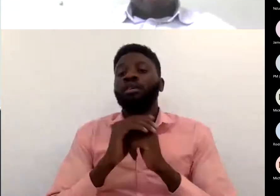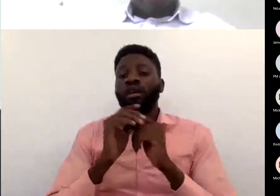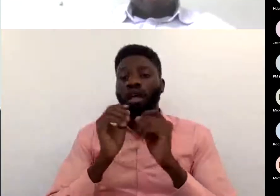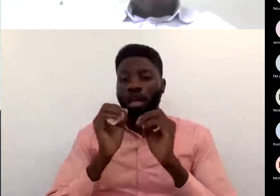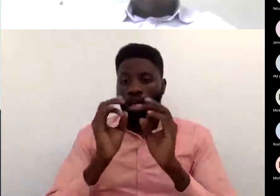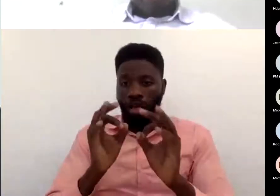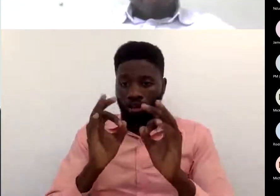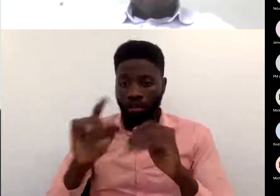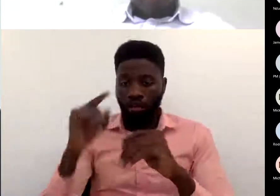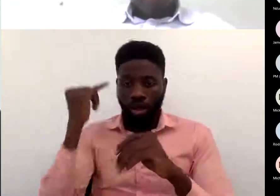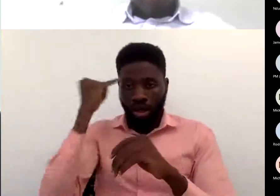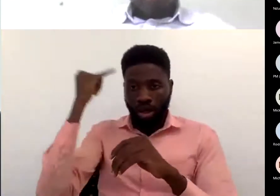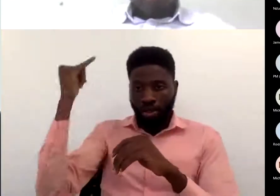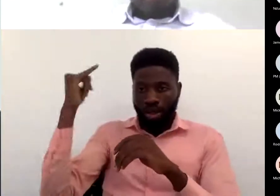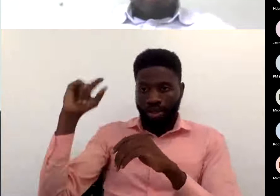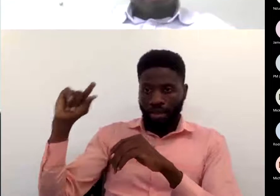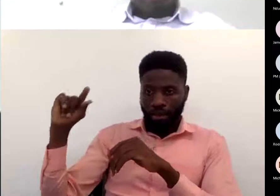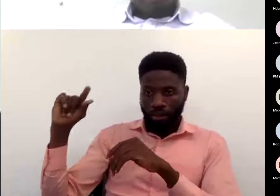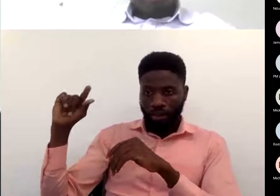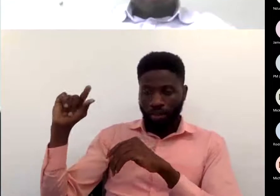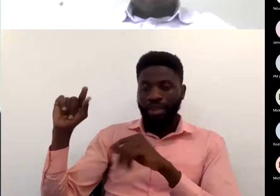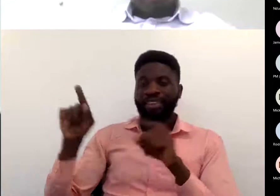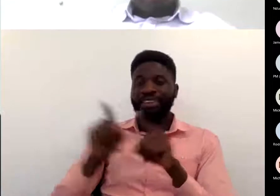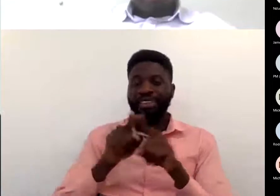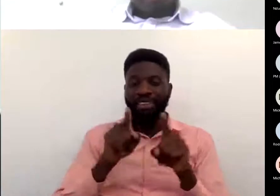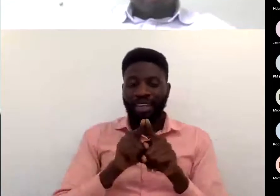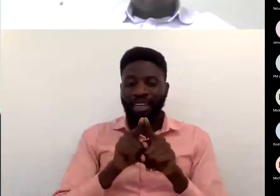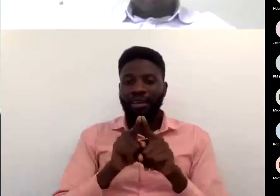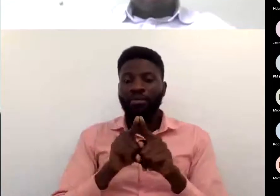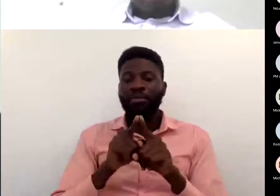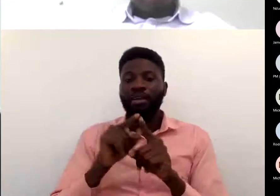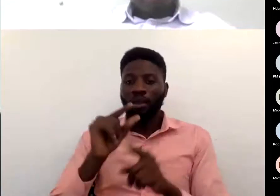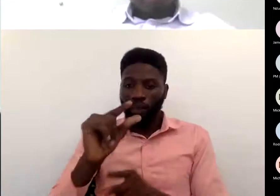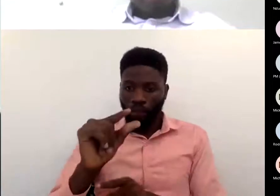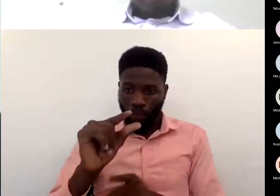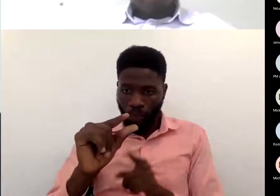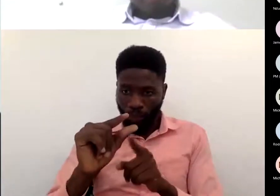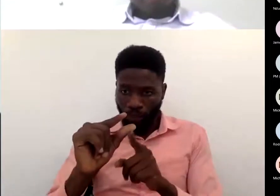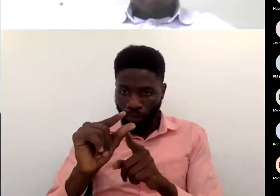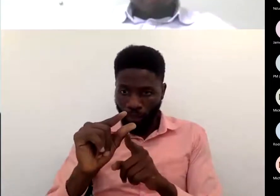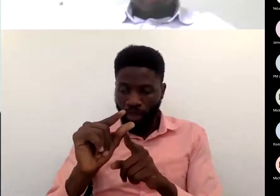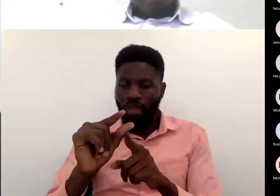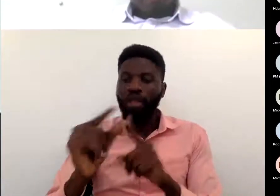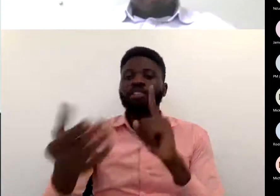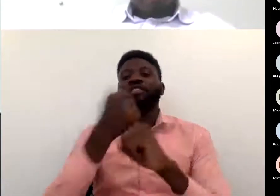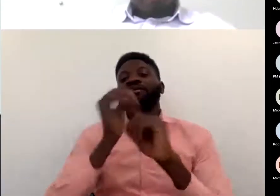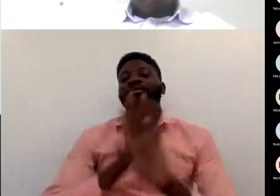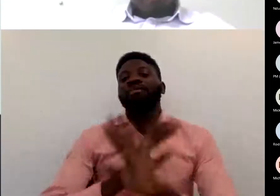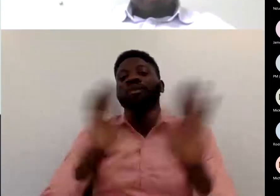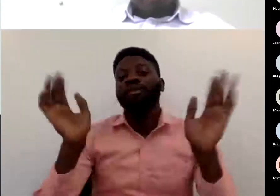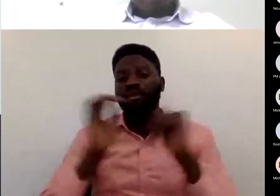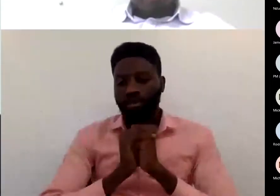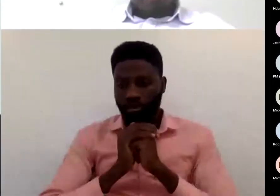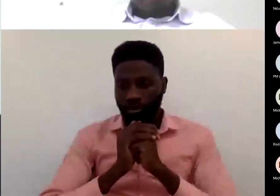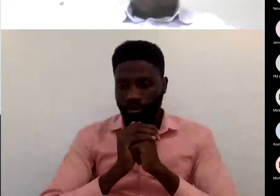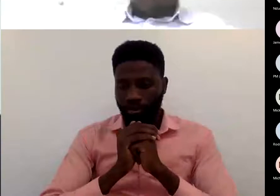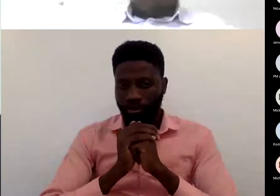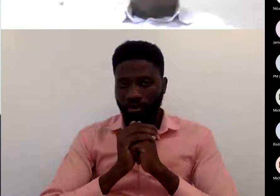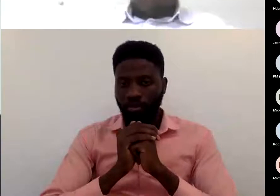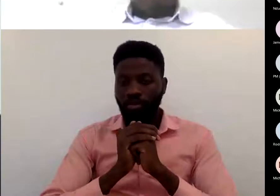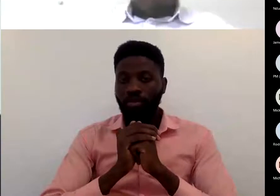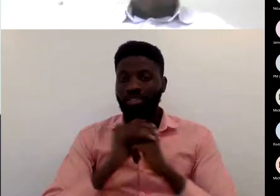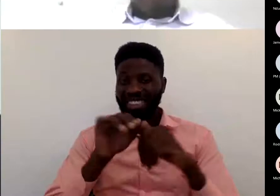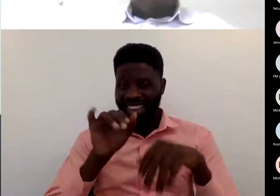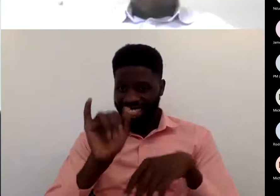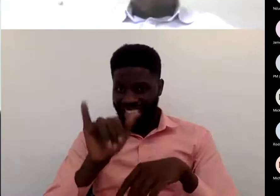imagine less, then less will undoubtedly be what is given to you or what you deserve, right? So